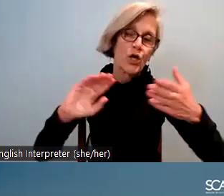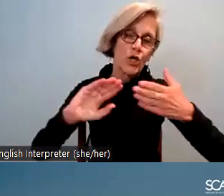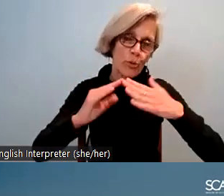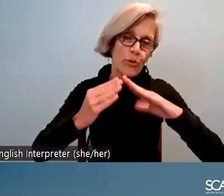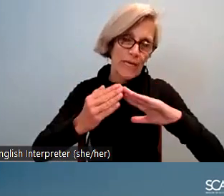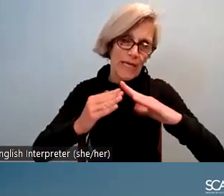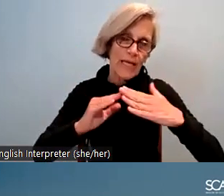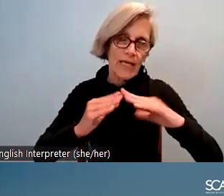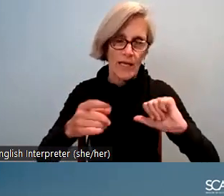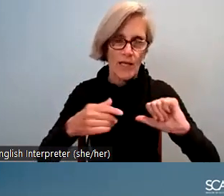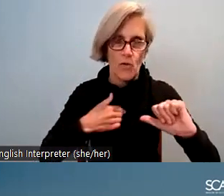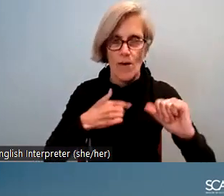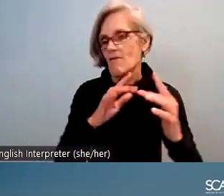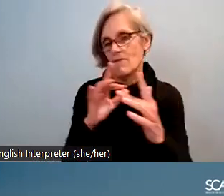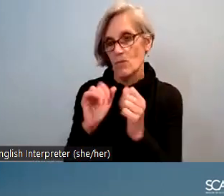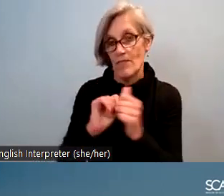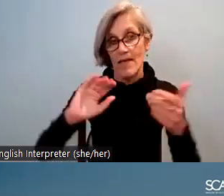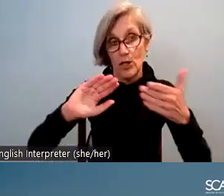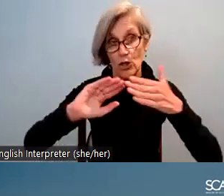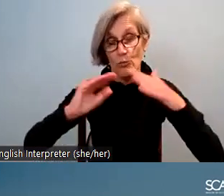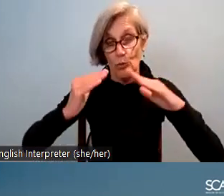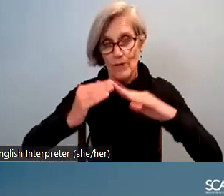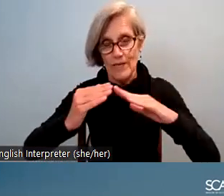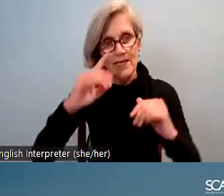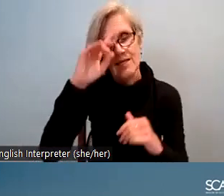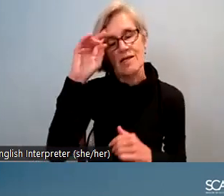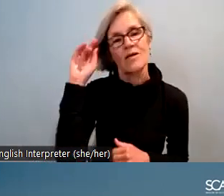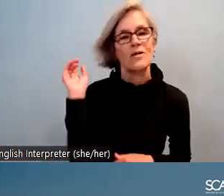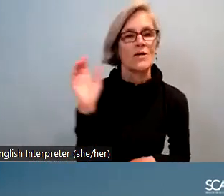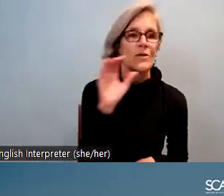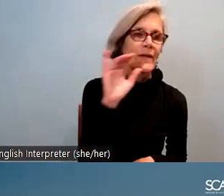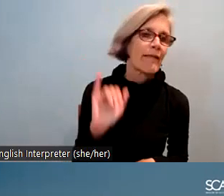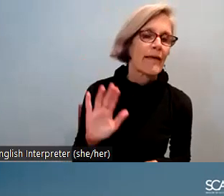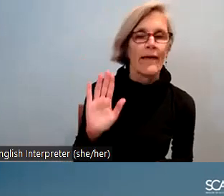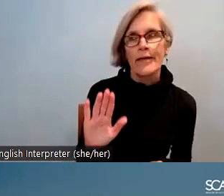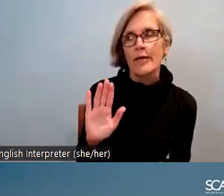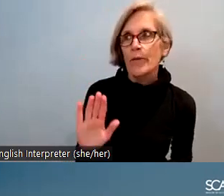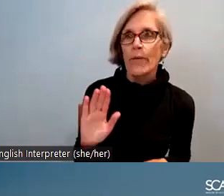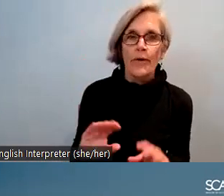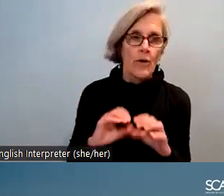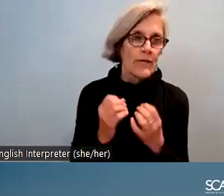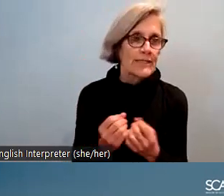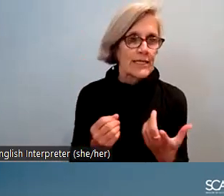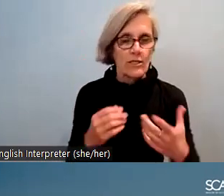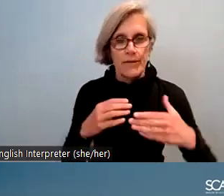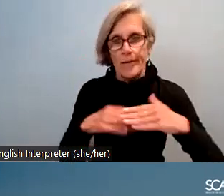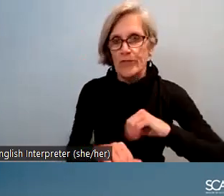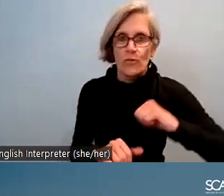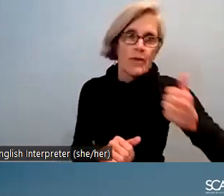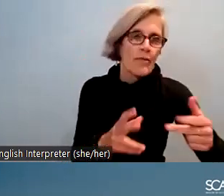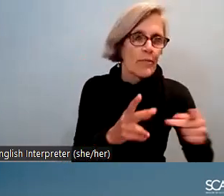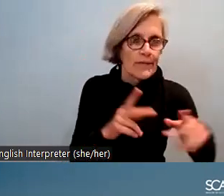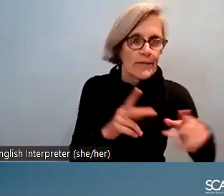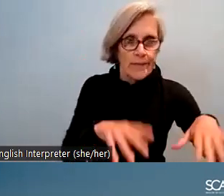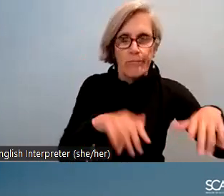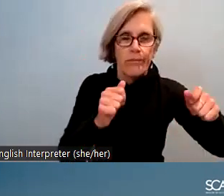with, not just like, your organization is coming into, someone else's community and kind of